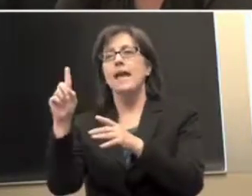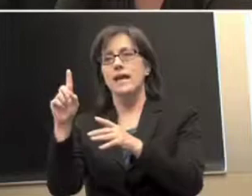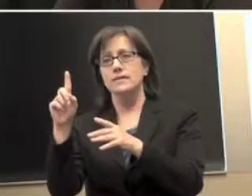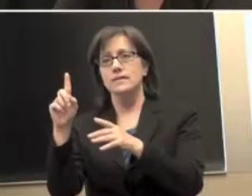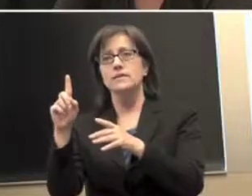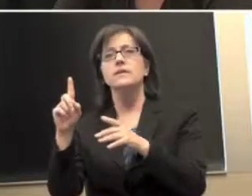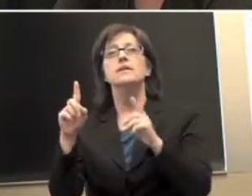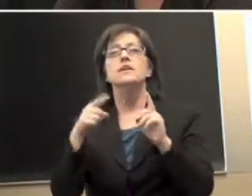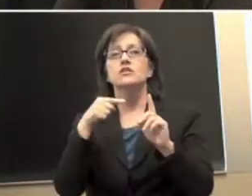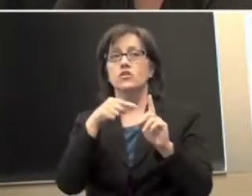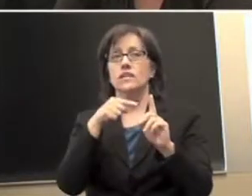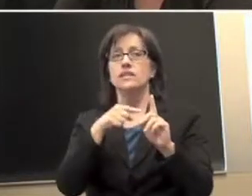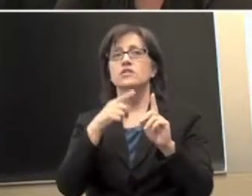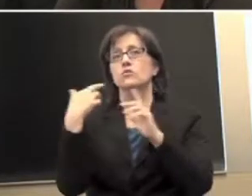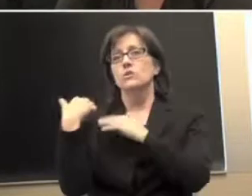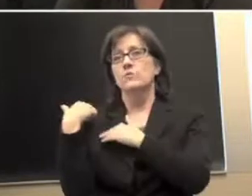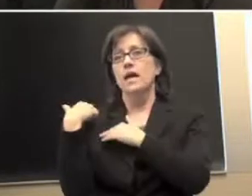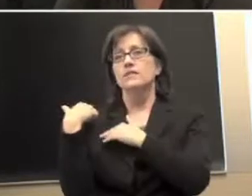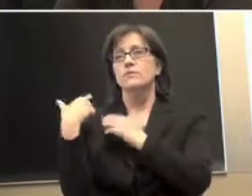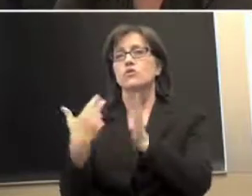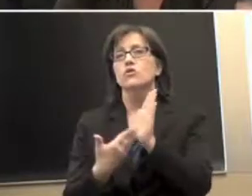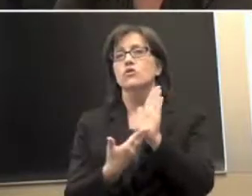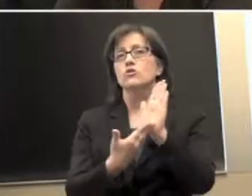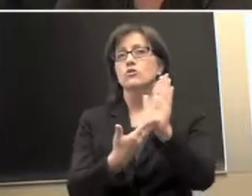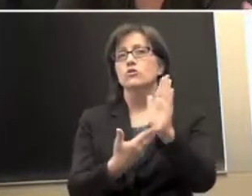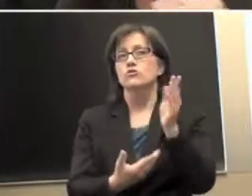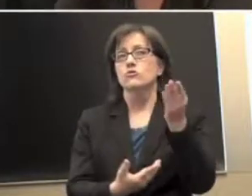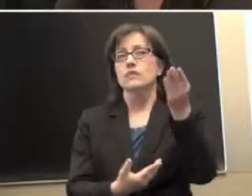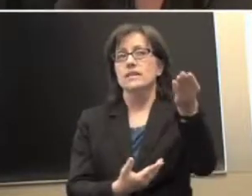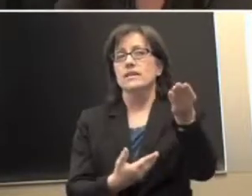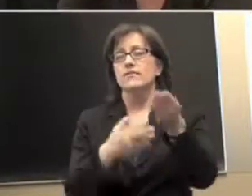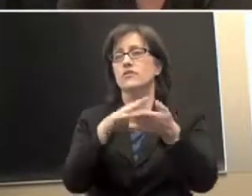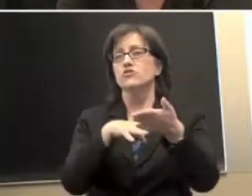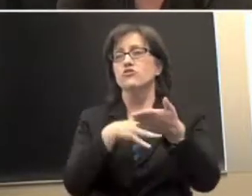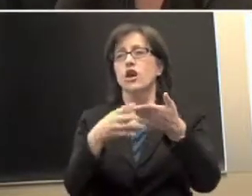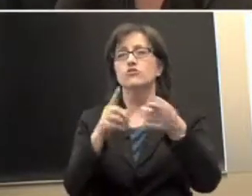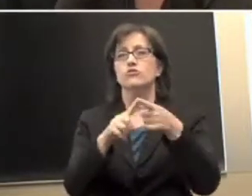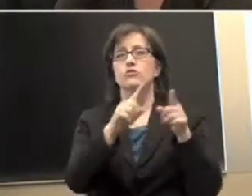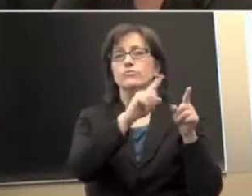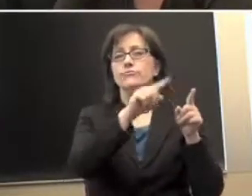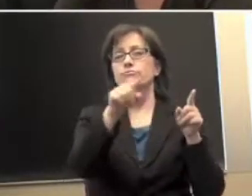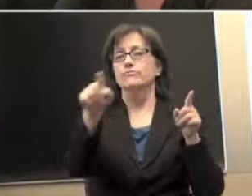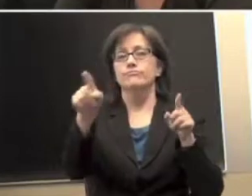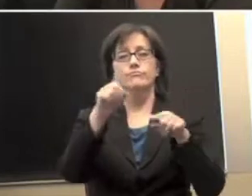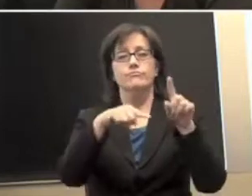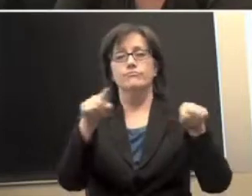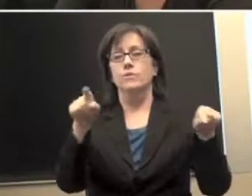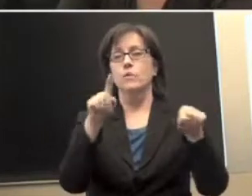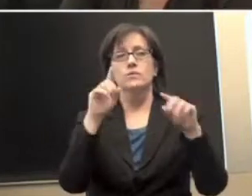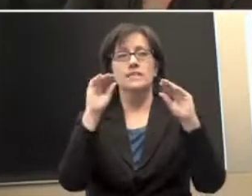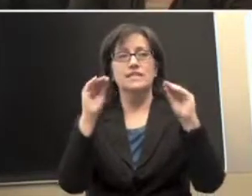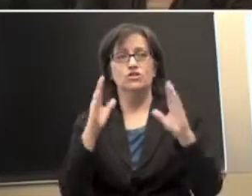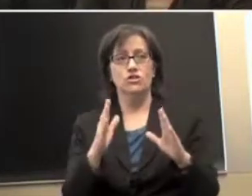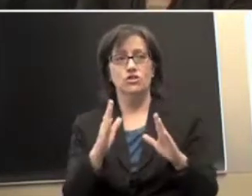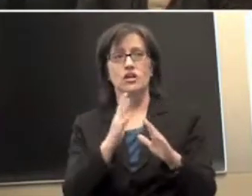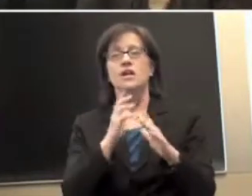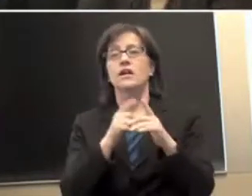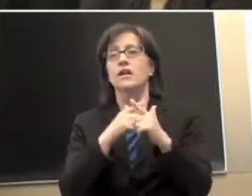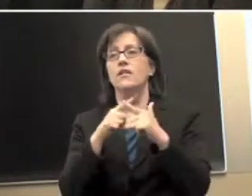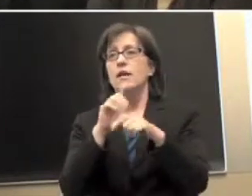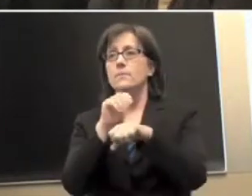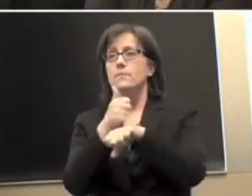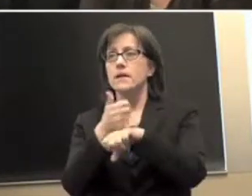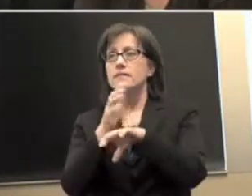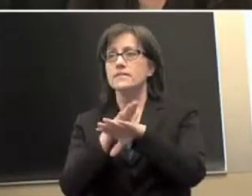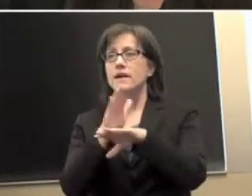then responsible for taking his chart to this teacher or that teacher. And based on